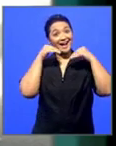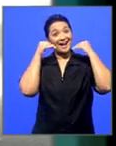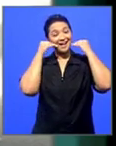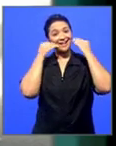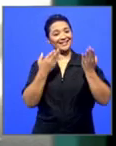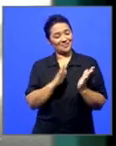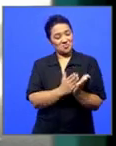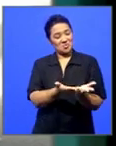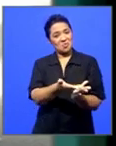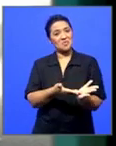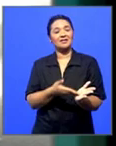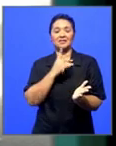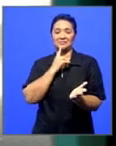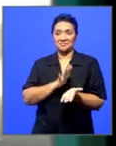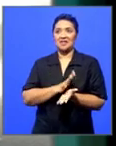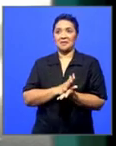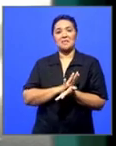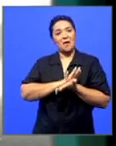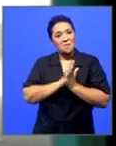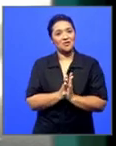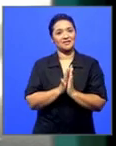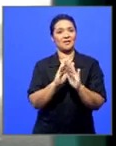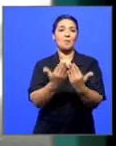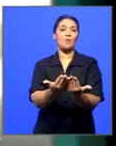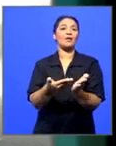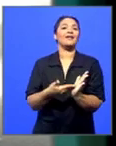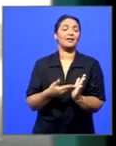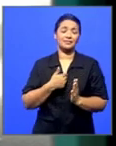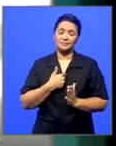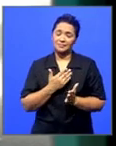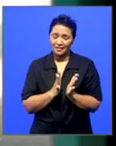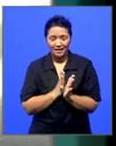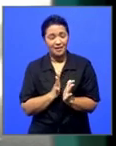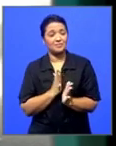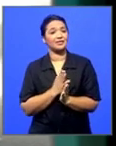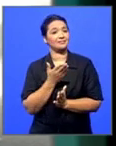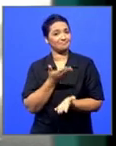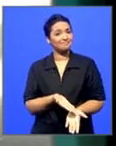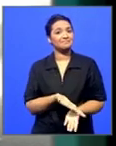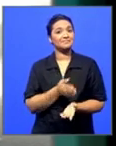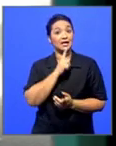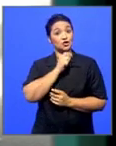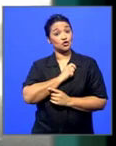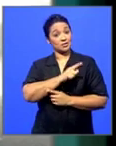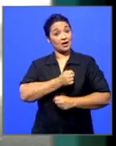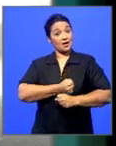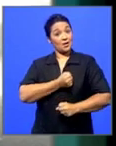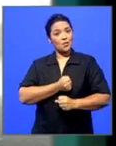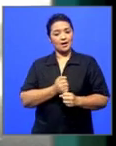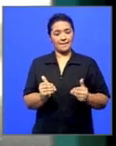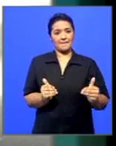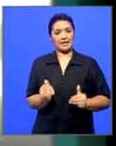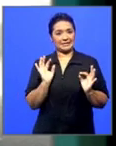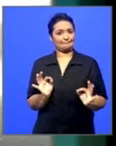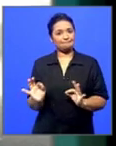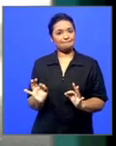toy. And he was very grateful for that. And I'm very glad that at least these efforts, we managed to